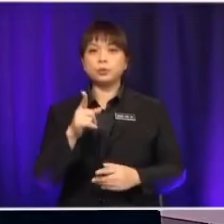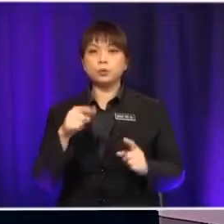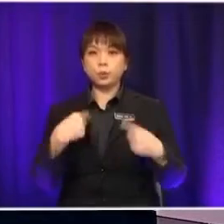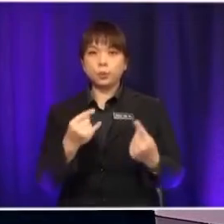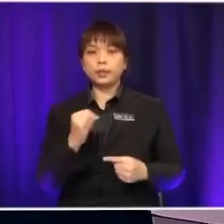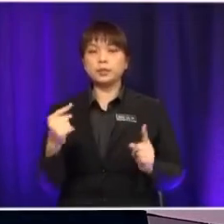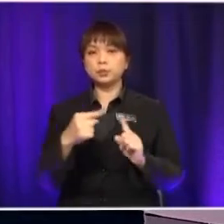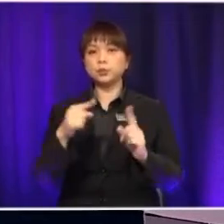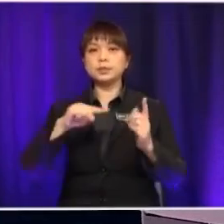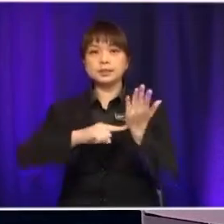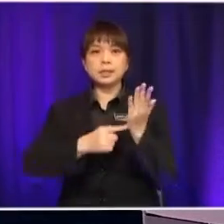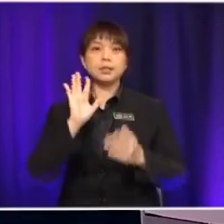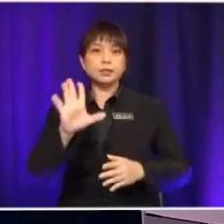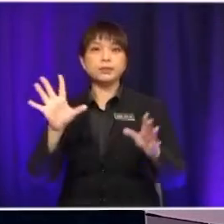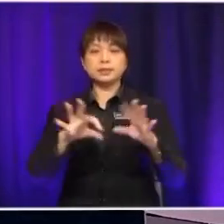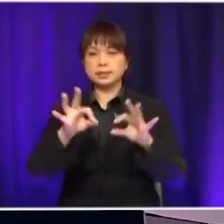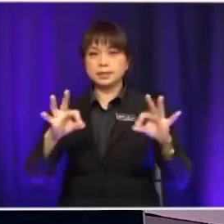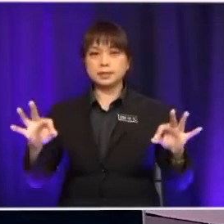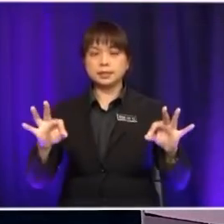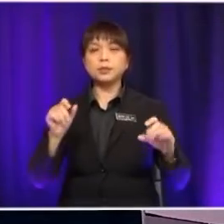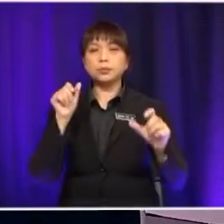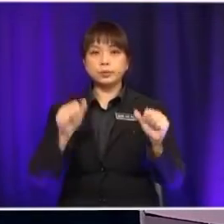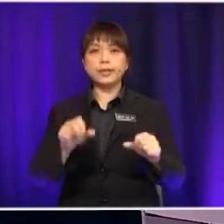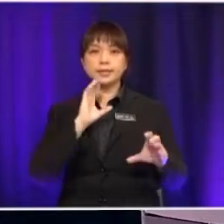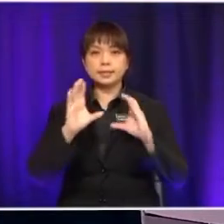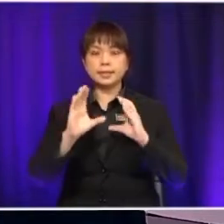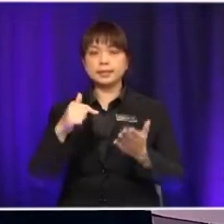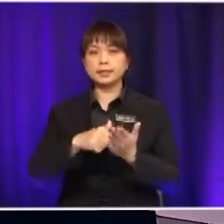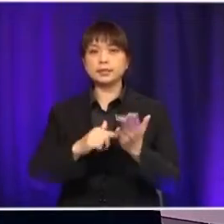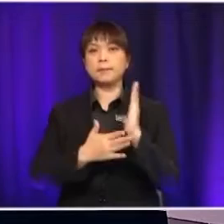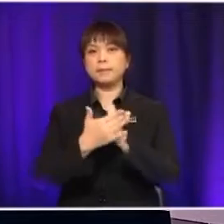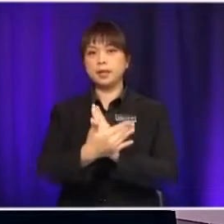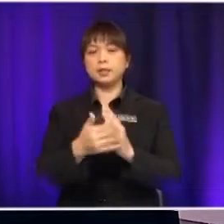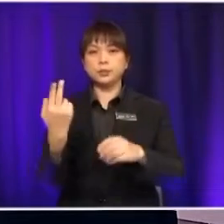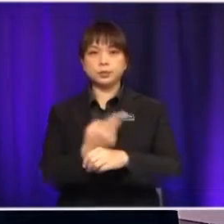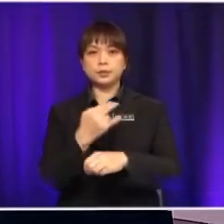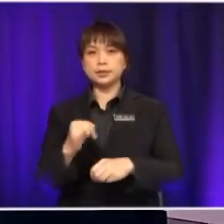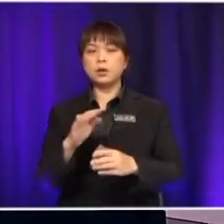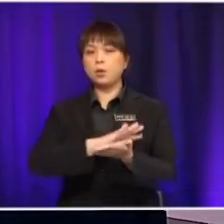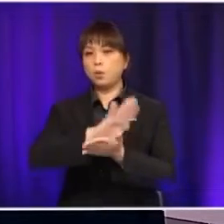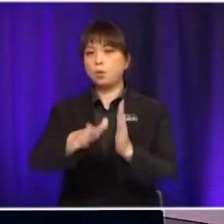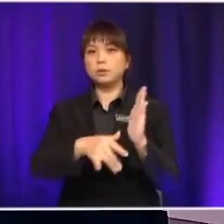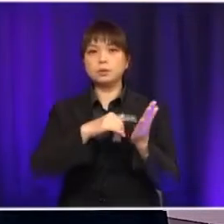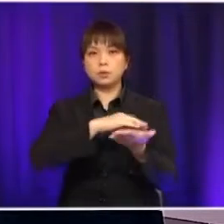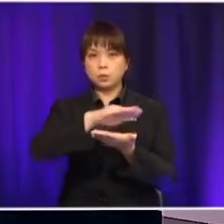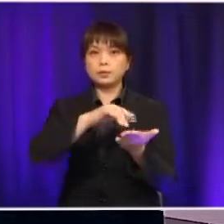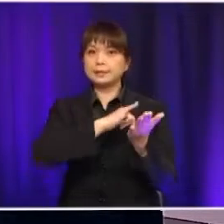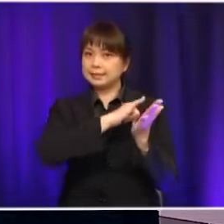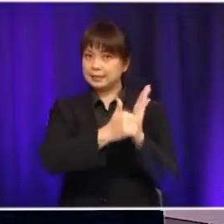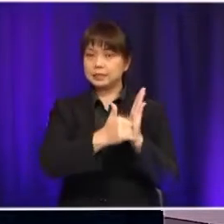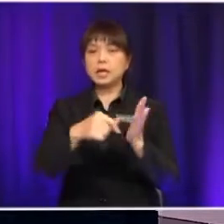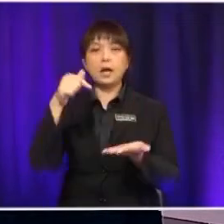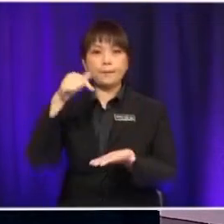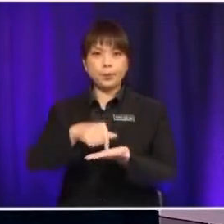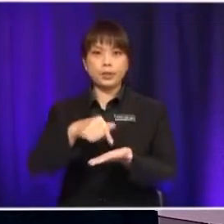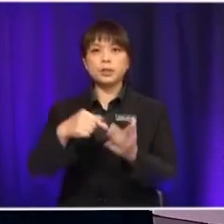can say that by using this point here, just now this point, okay, all these points that you have in your table, all right,